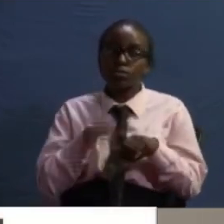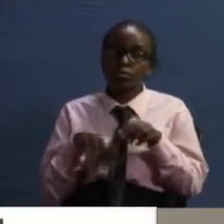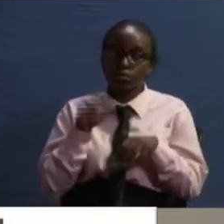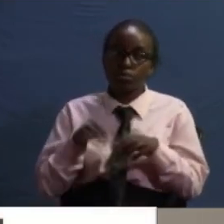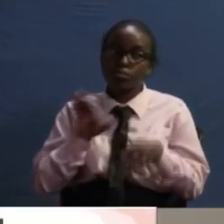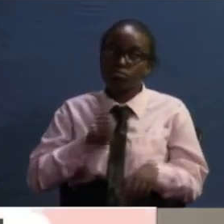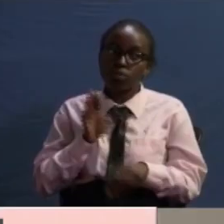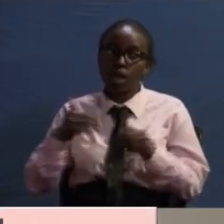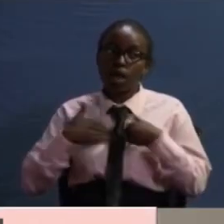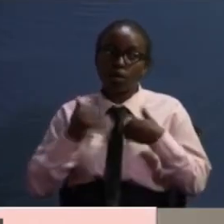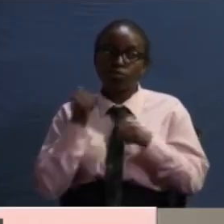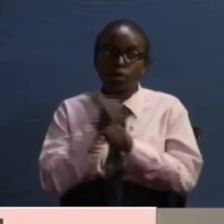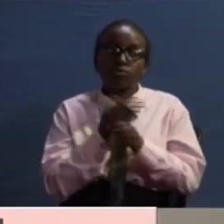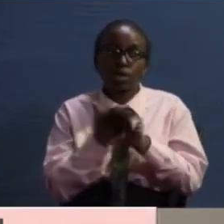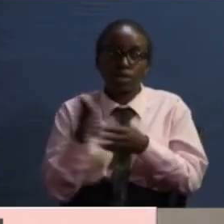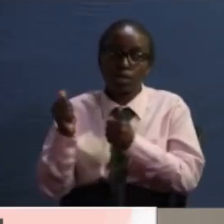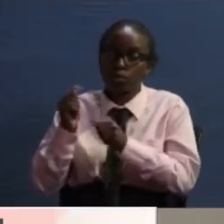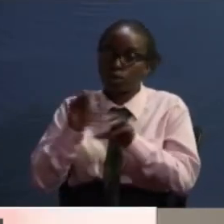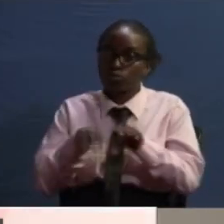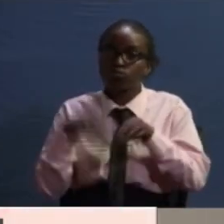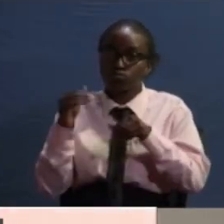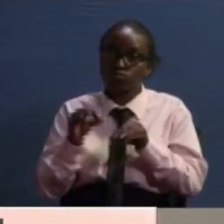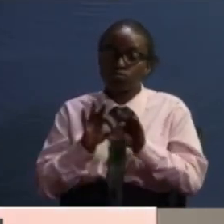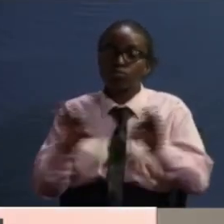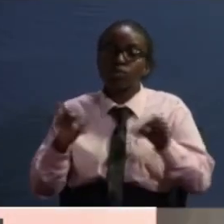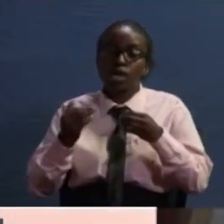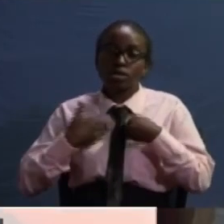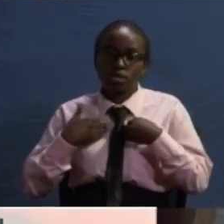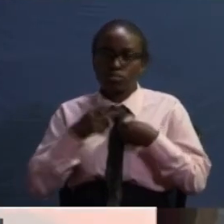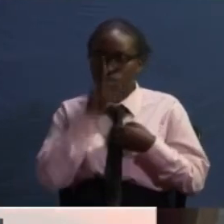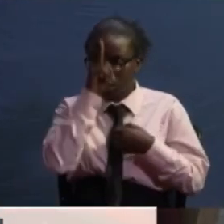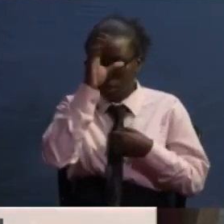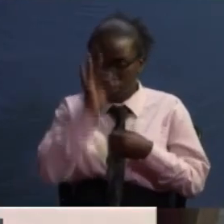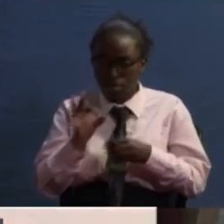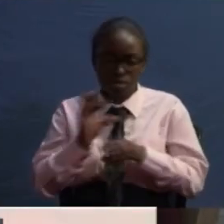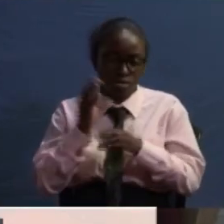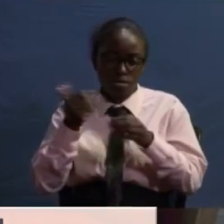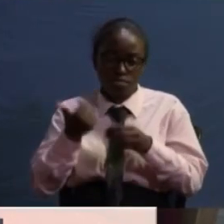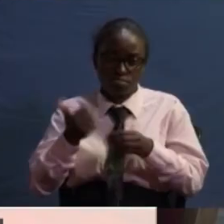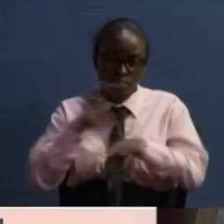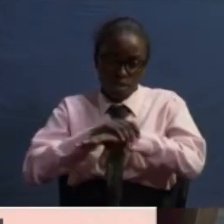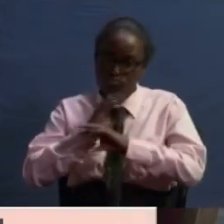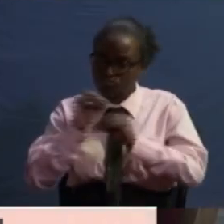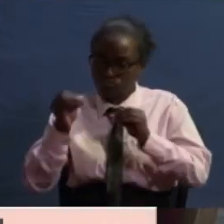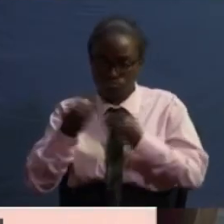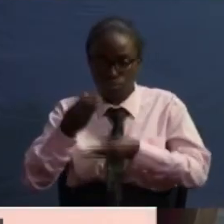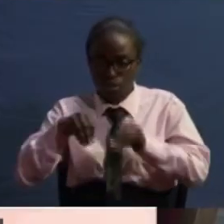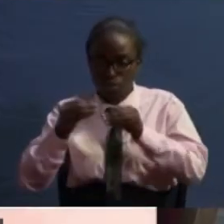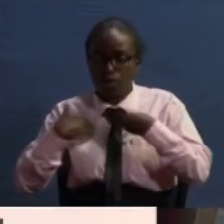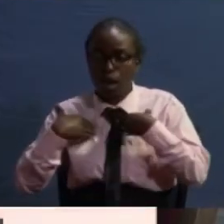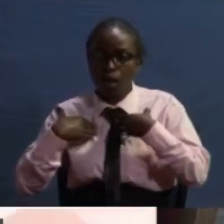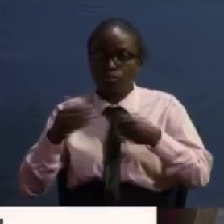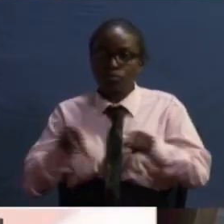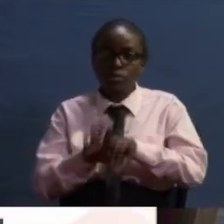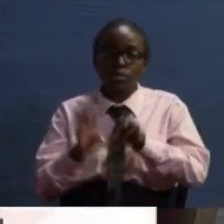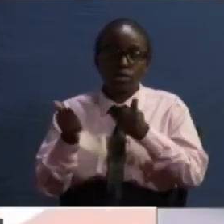or working in the fields, and they are not getting any serious returns. Wakfu wa Bill and Melinda Gates, ambao